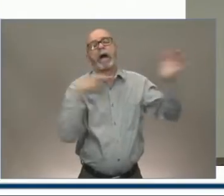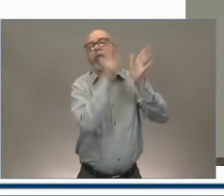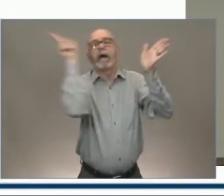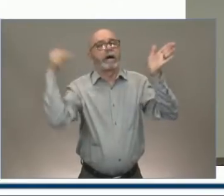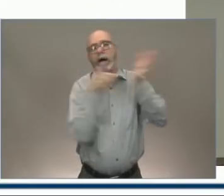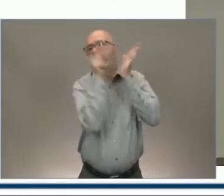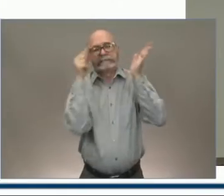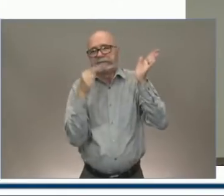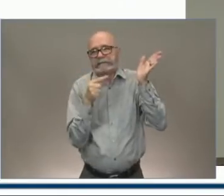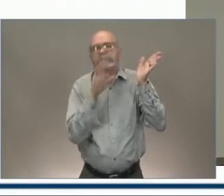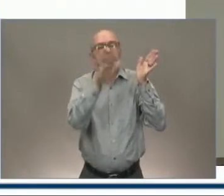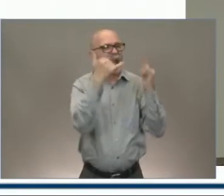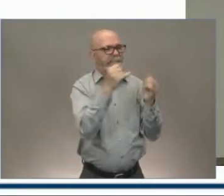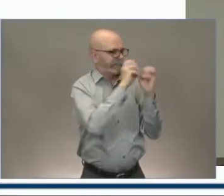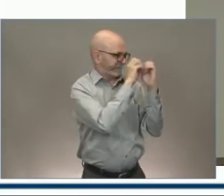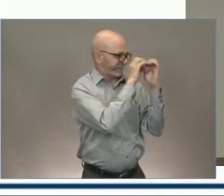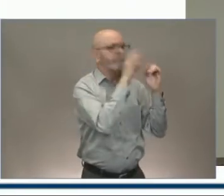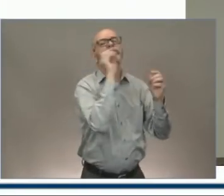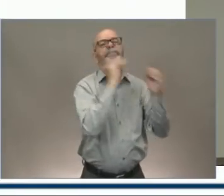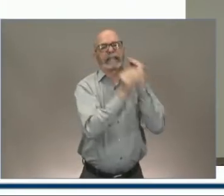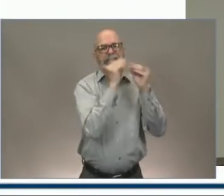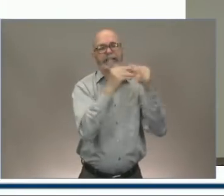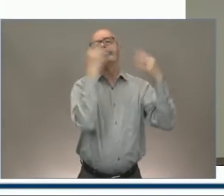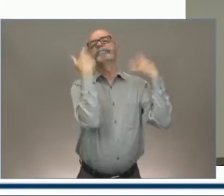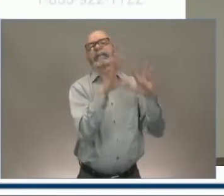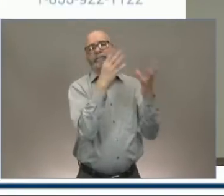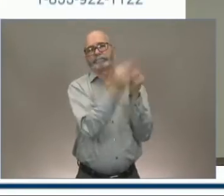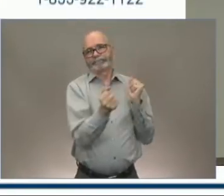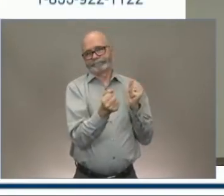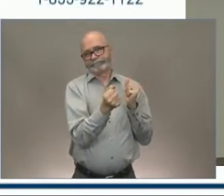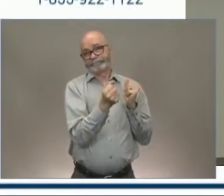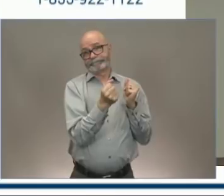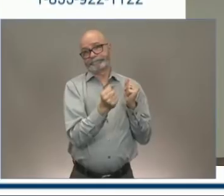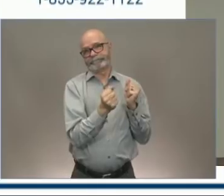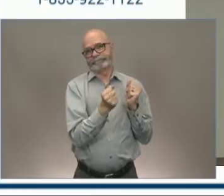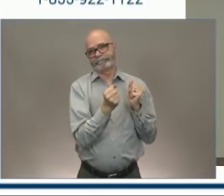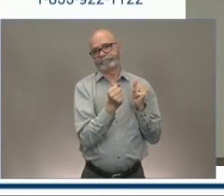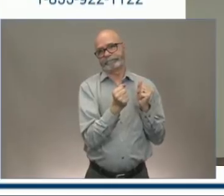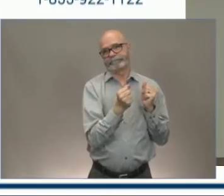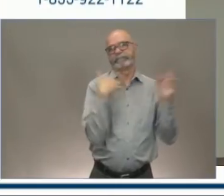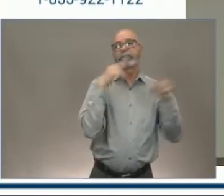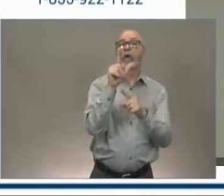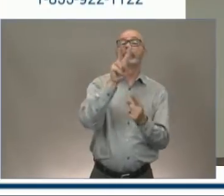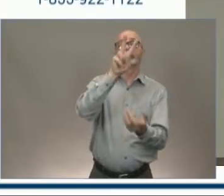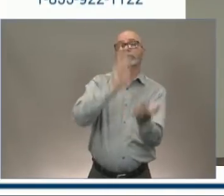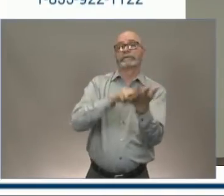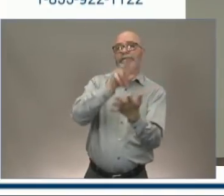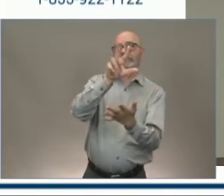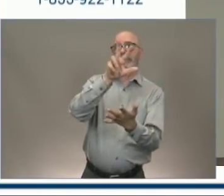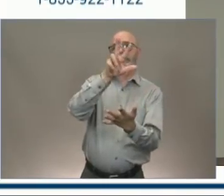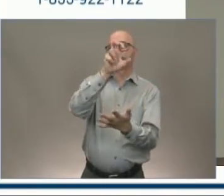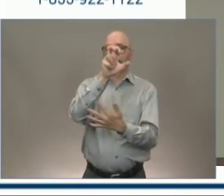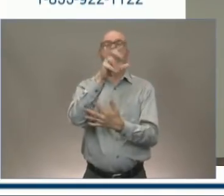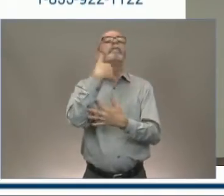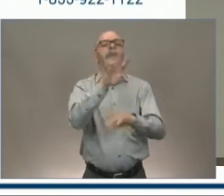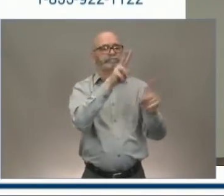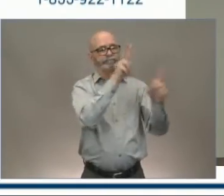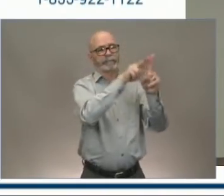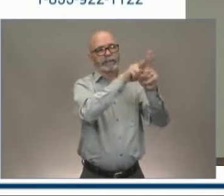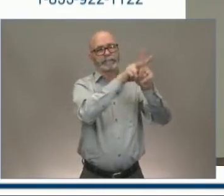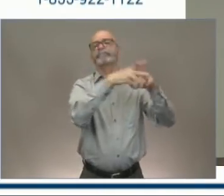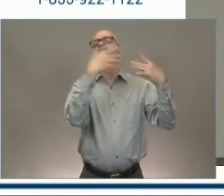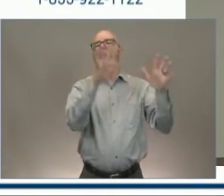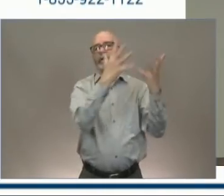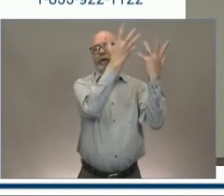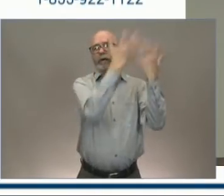The 2,300 available appointments have been booked. And as was explained in detail at the technical briefing, for